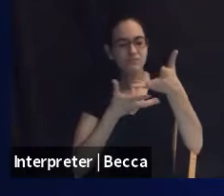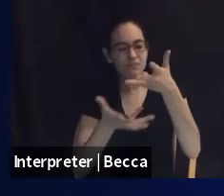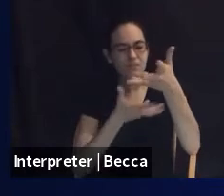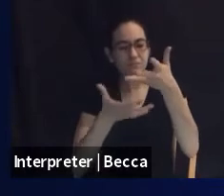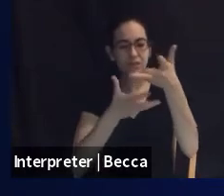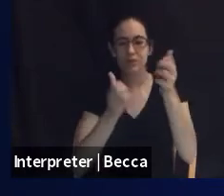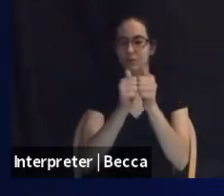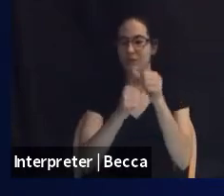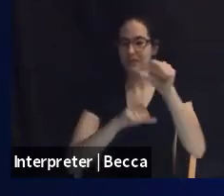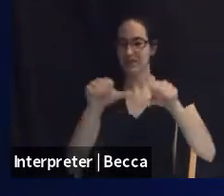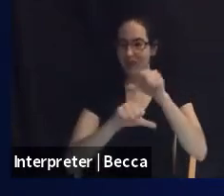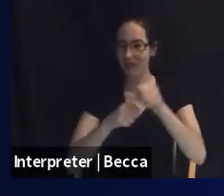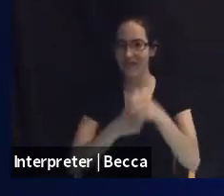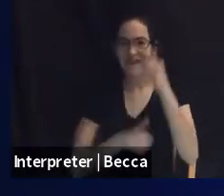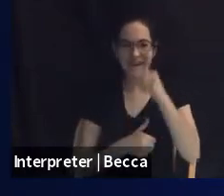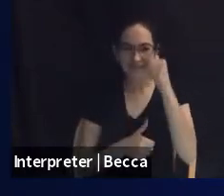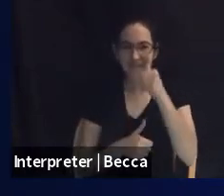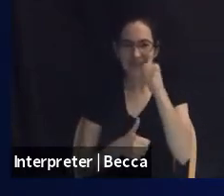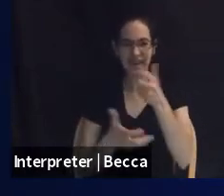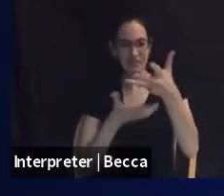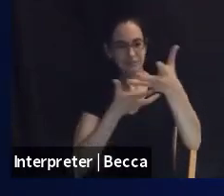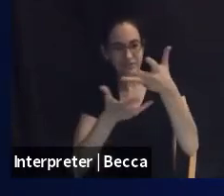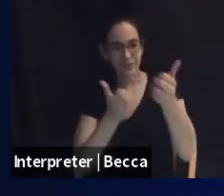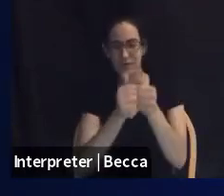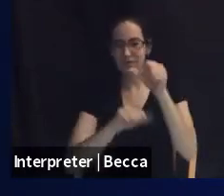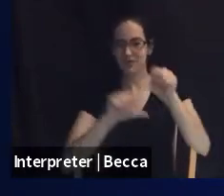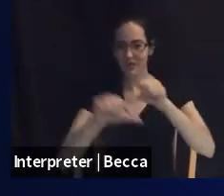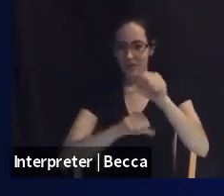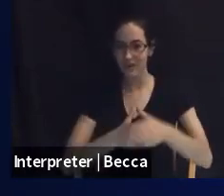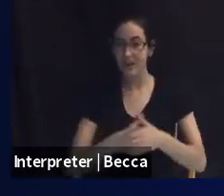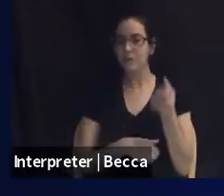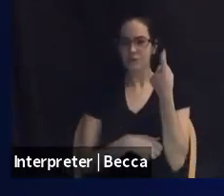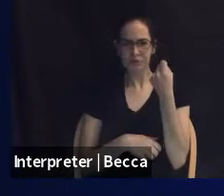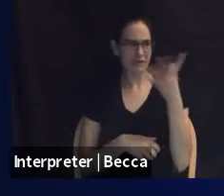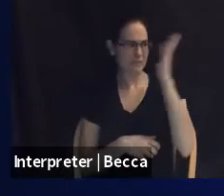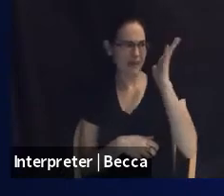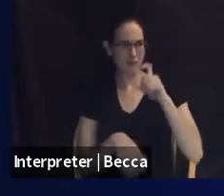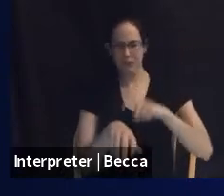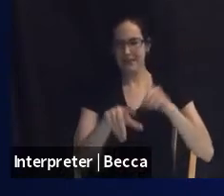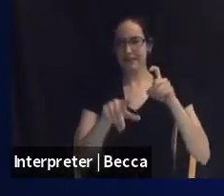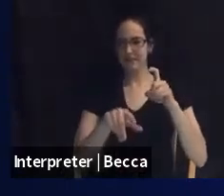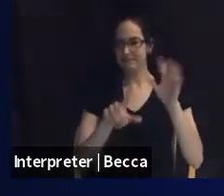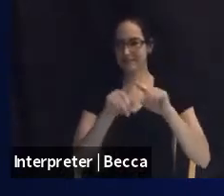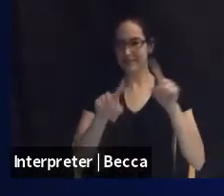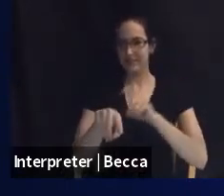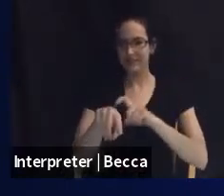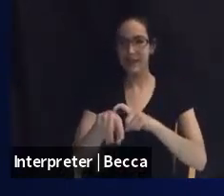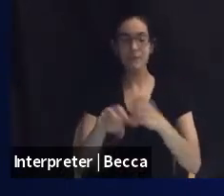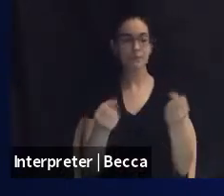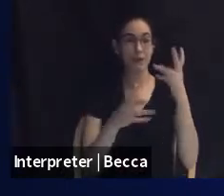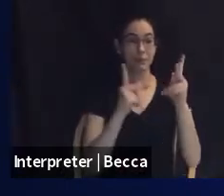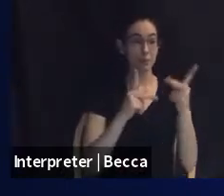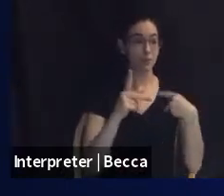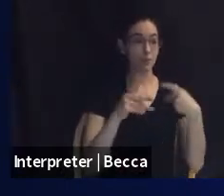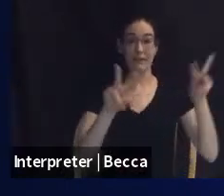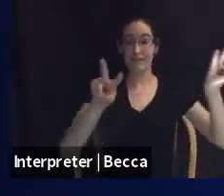single day that they were in relationship. Now granted, it was a different time. Most people were in villages, were in cities. Most